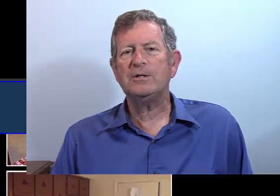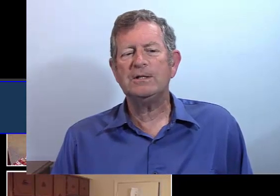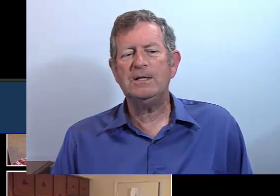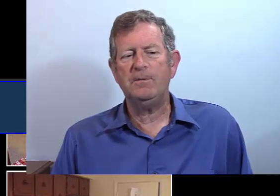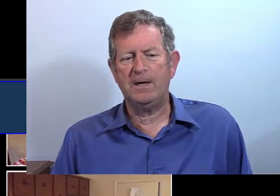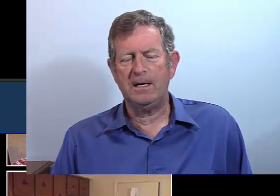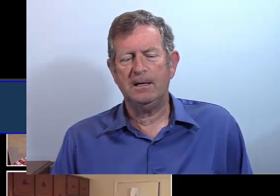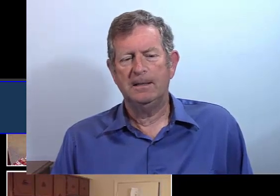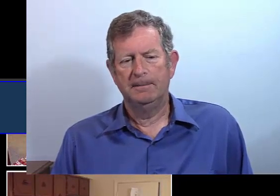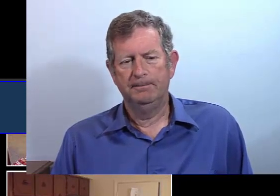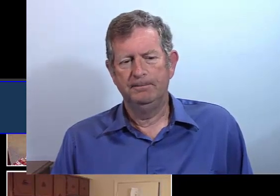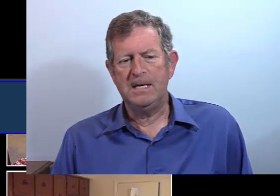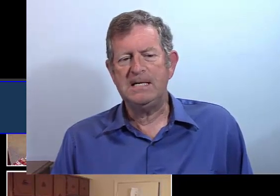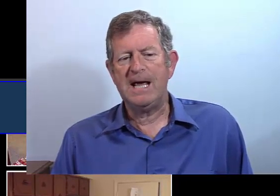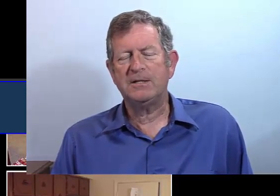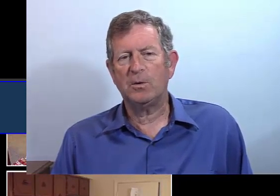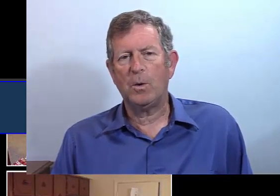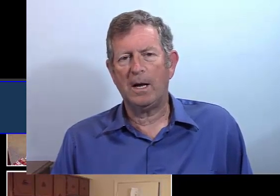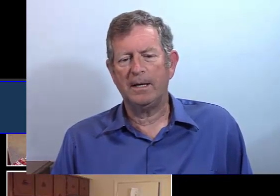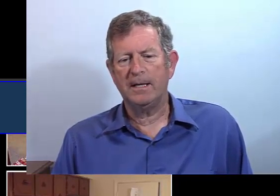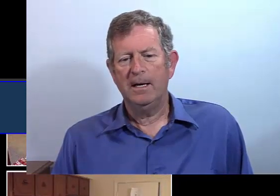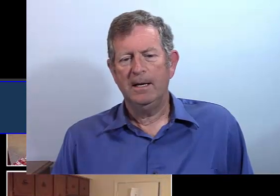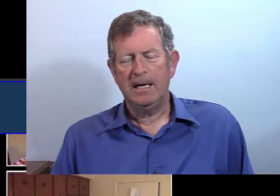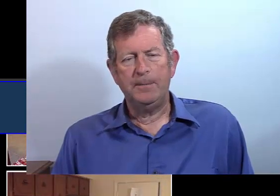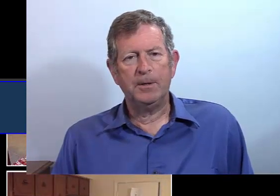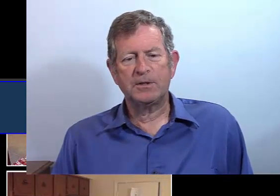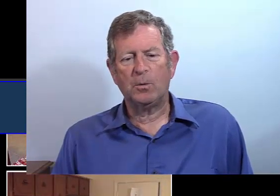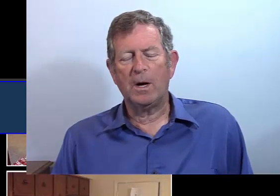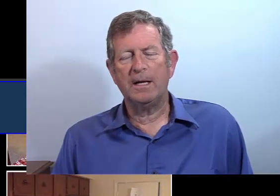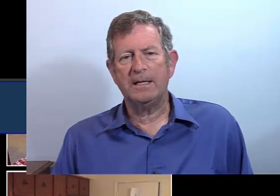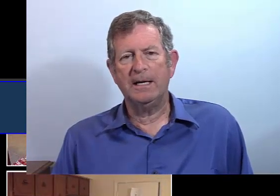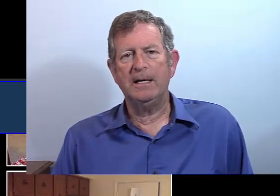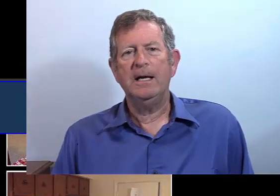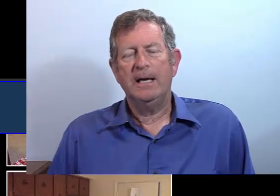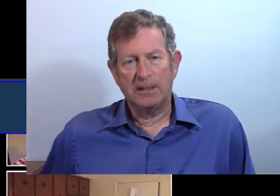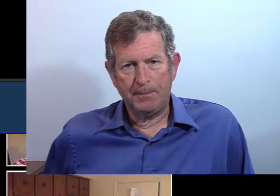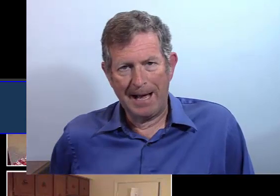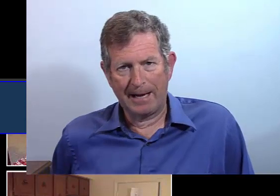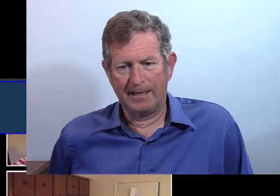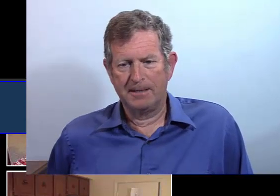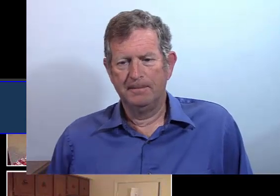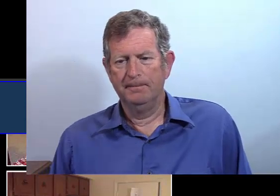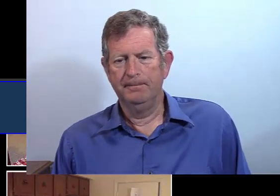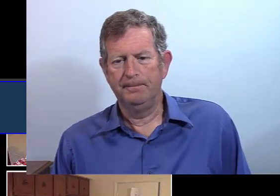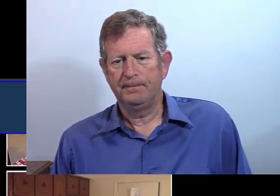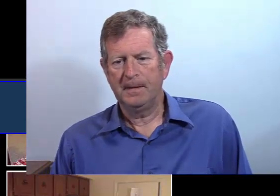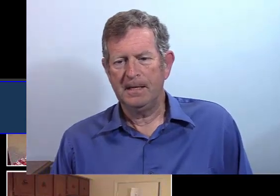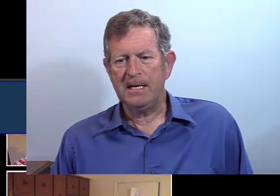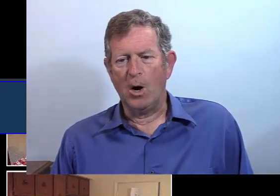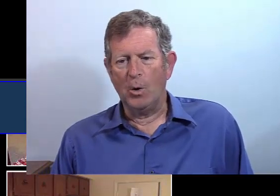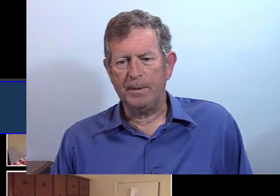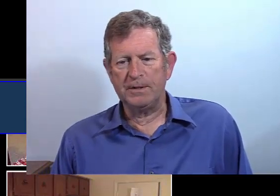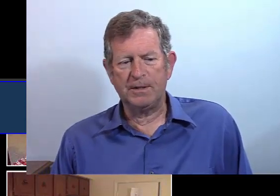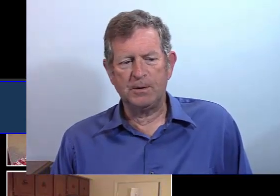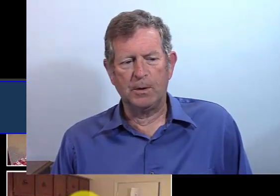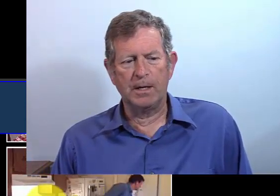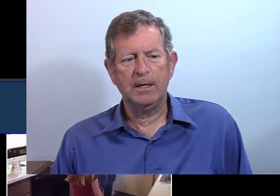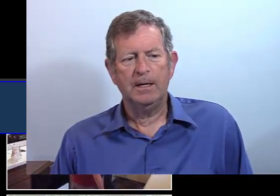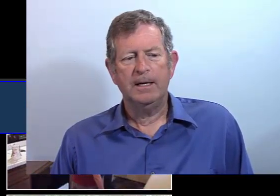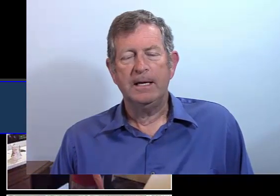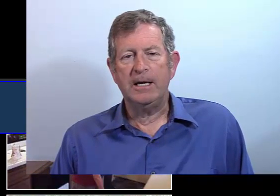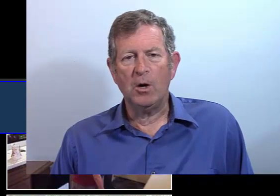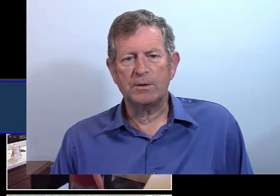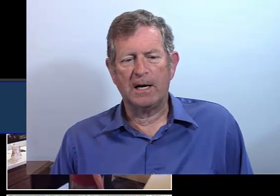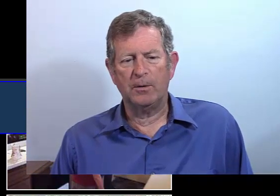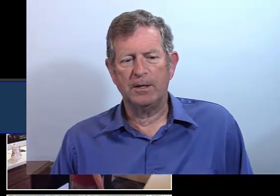He watches TV. He takes the wallet. He puts the wallet in his pocket. He opens the